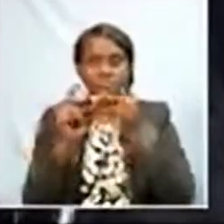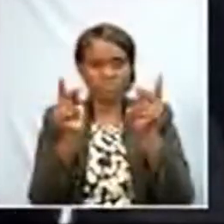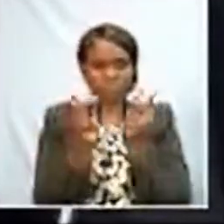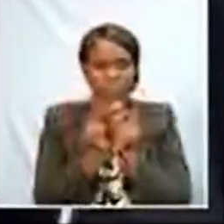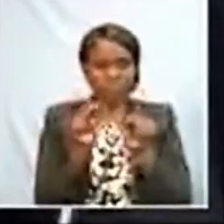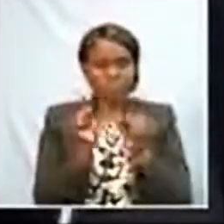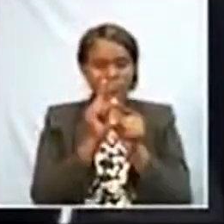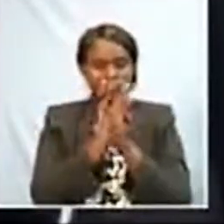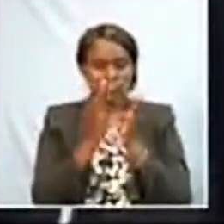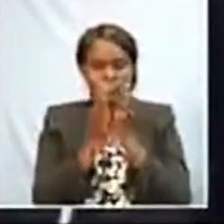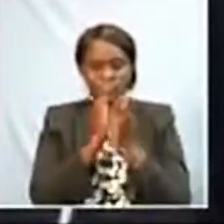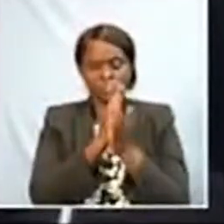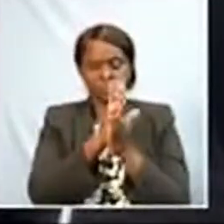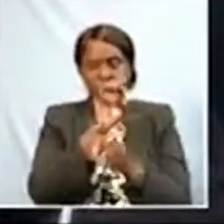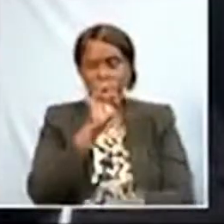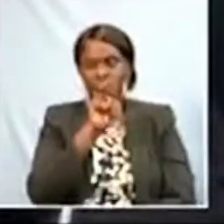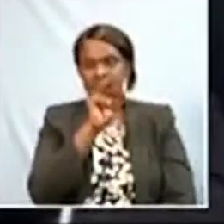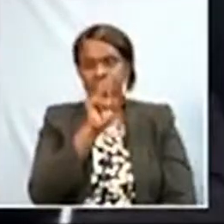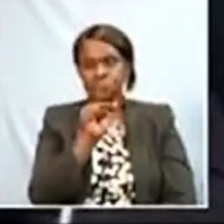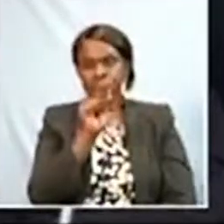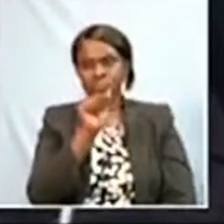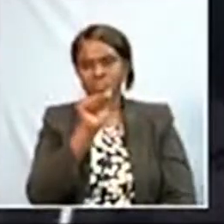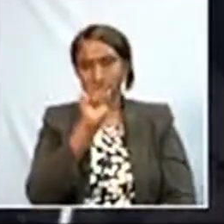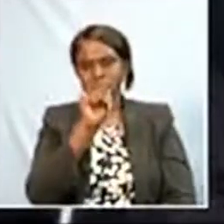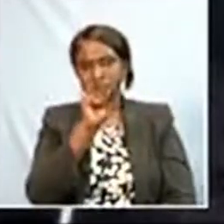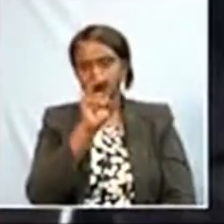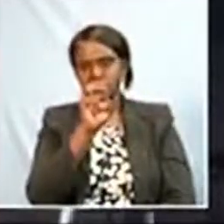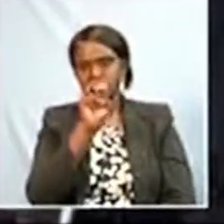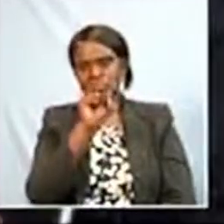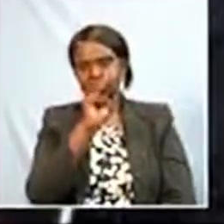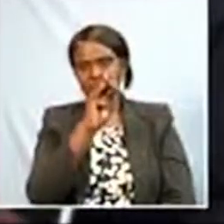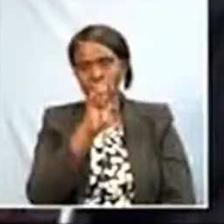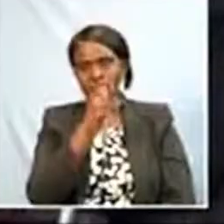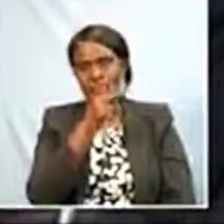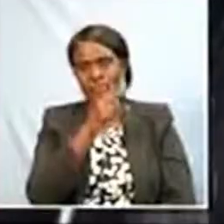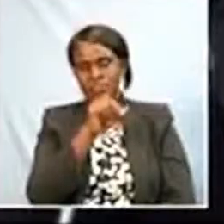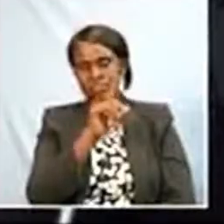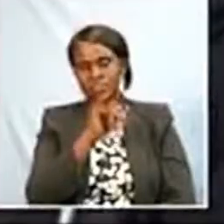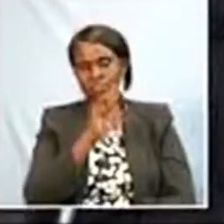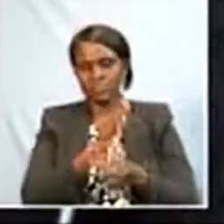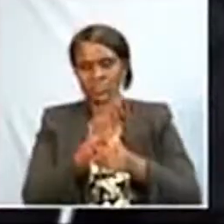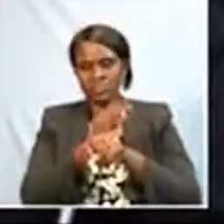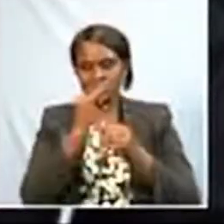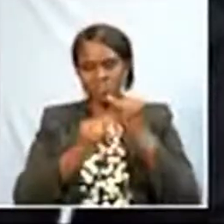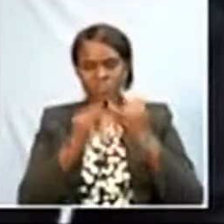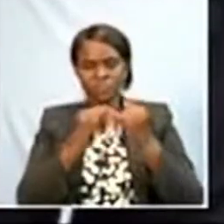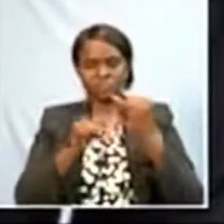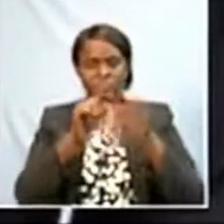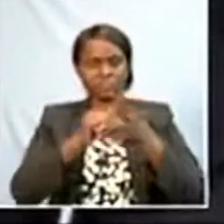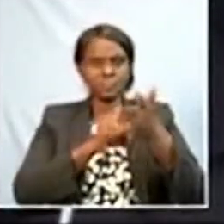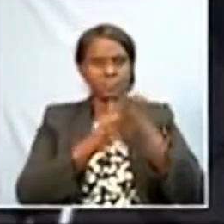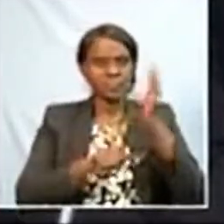they were constructing the Mwambezi Chidino Community School. Then you terminate the contract.